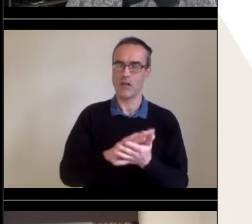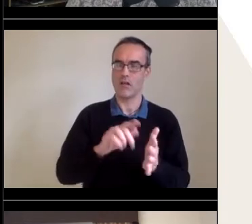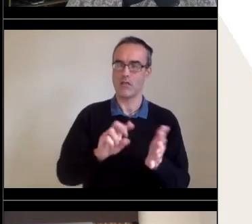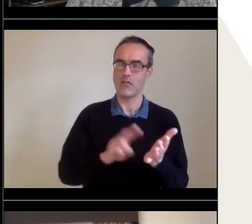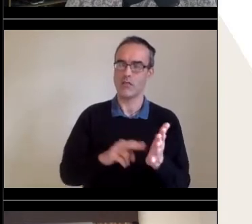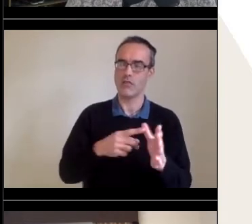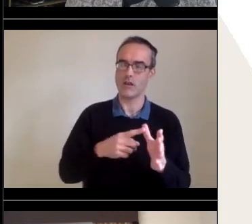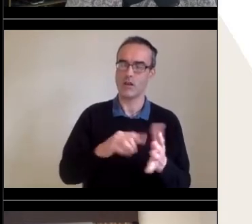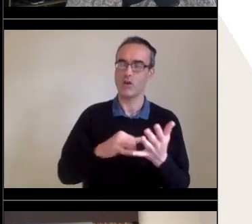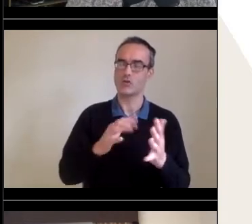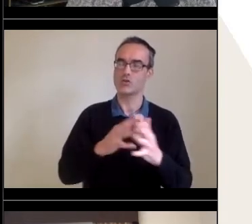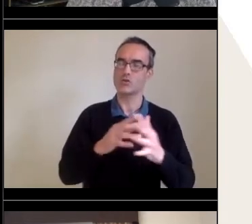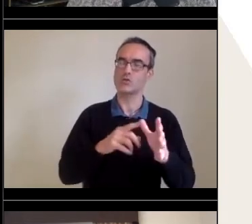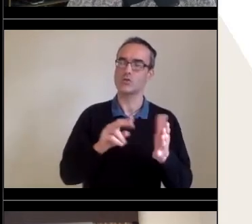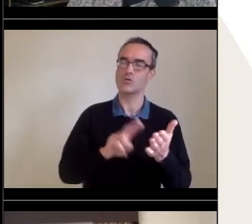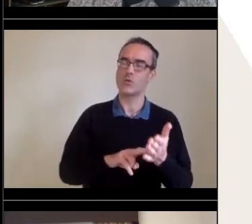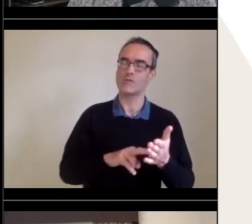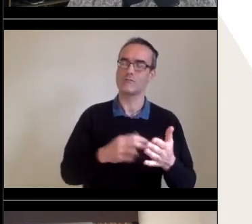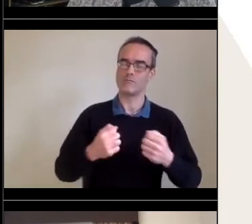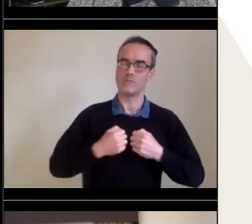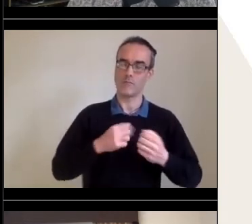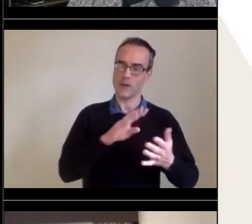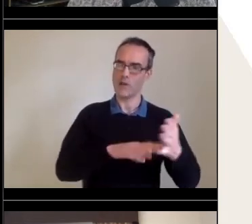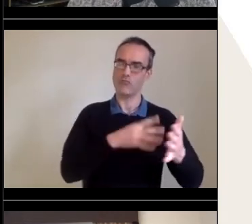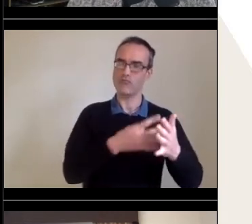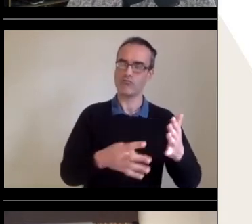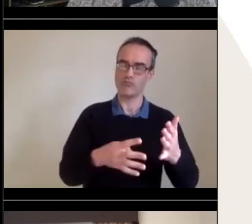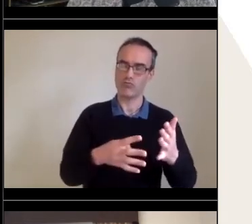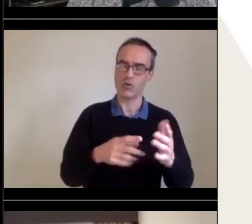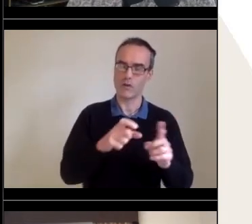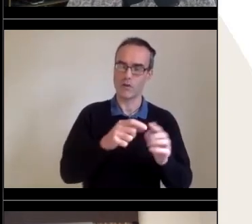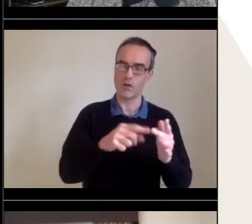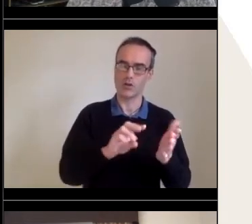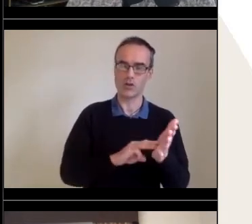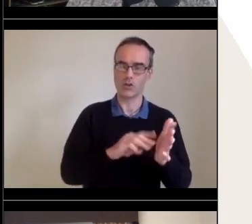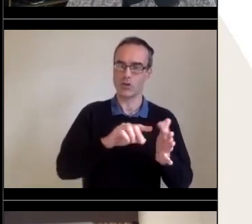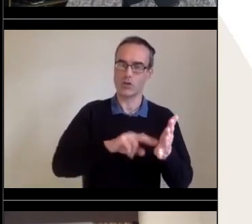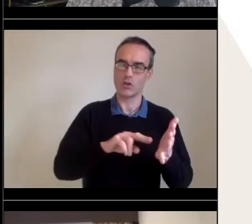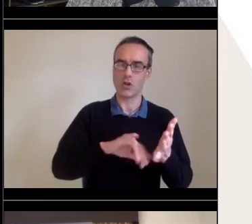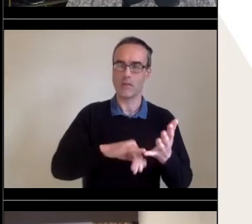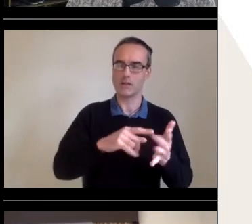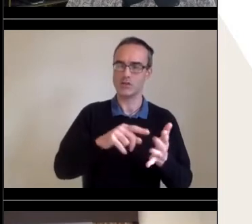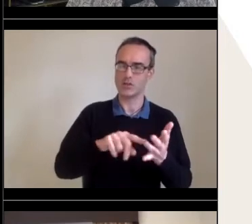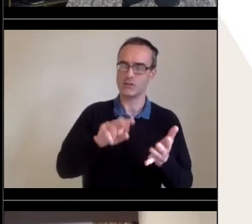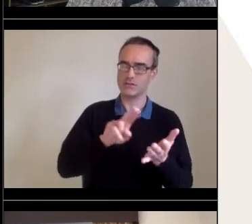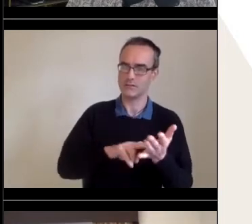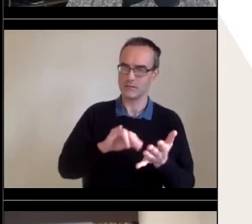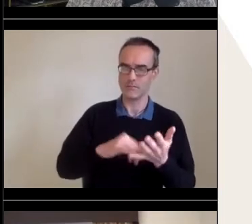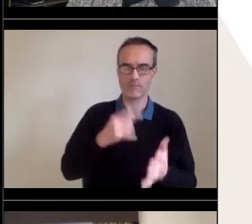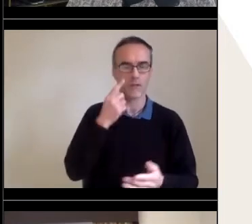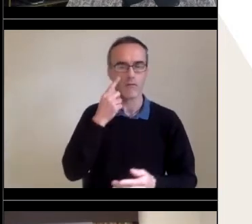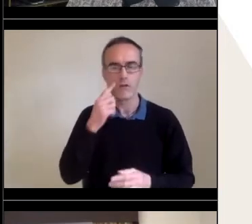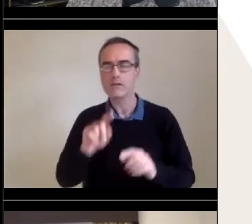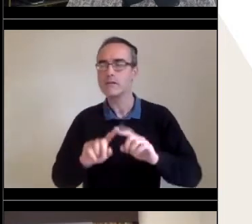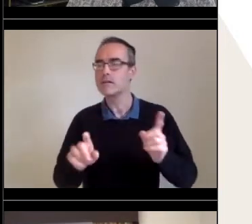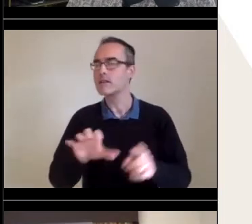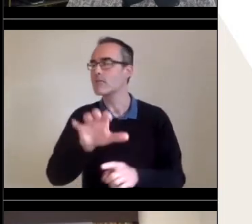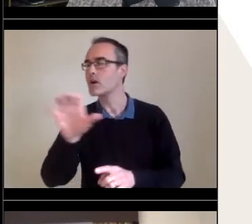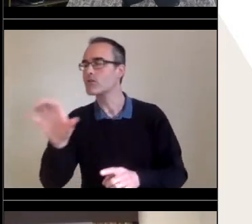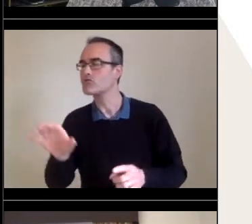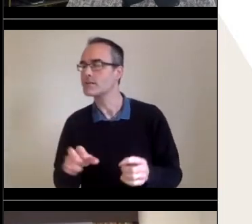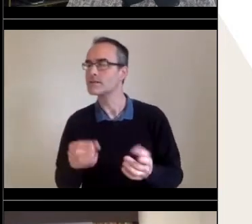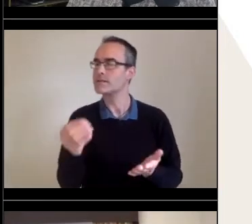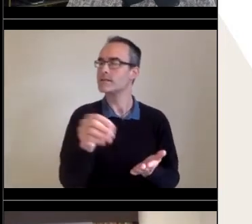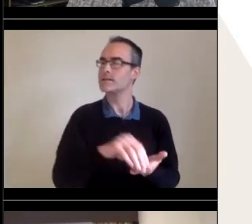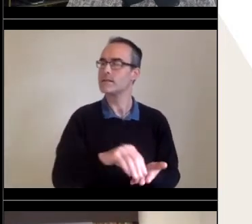have tried to build, and that has been learned a lot from other countries and how to move ahead. I mean, there are